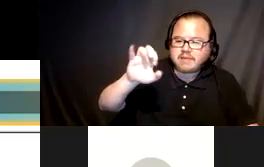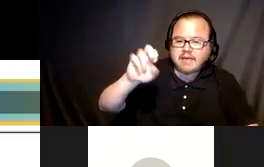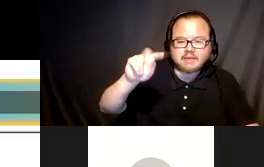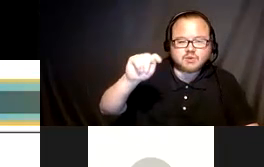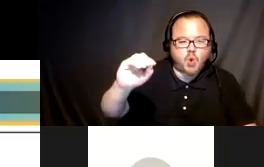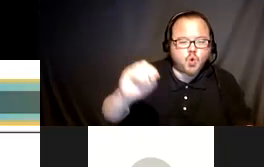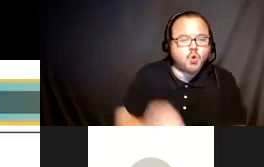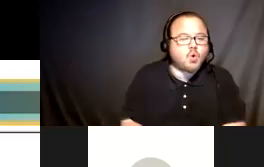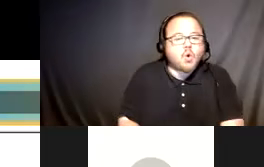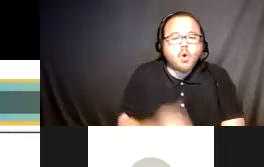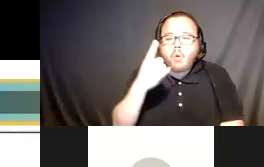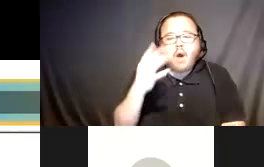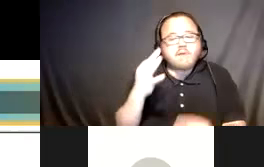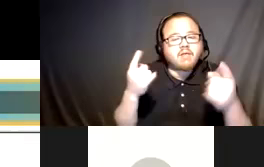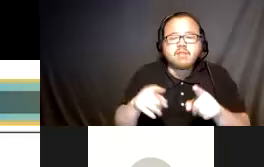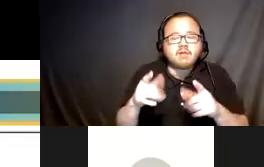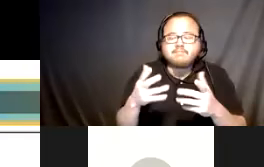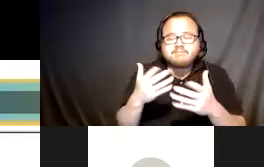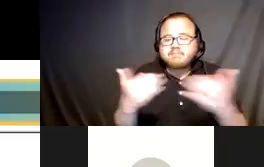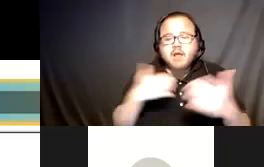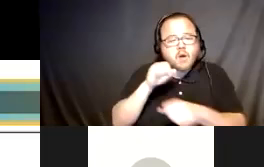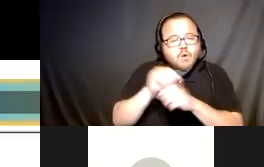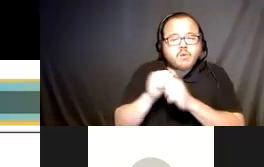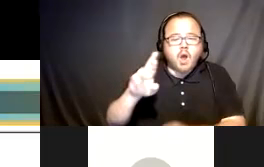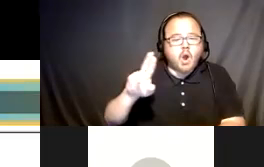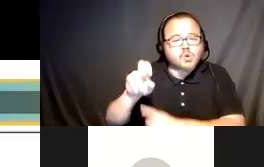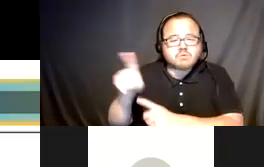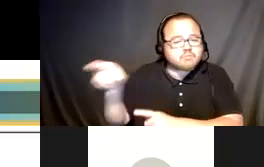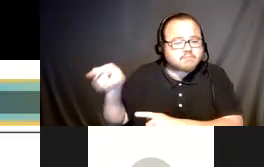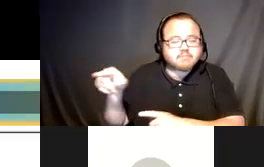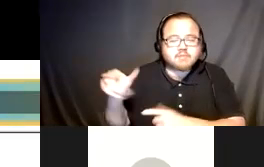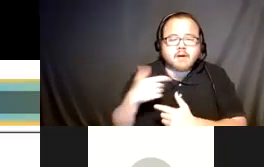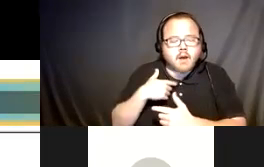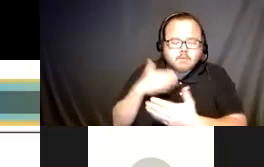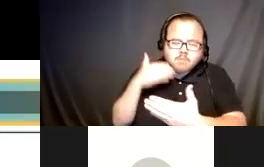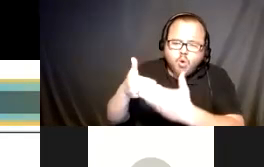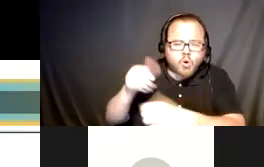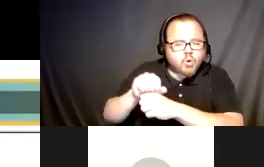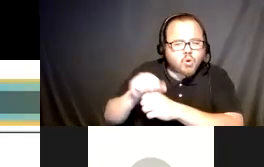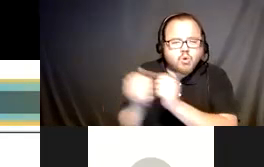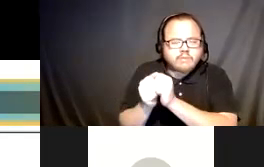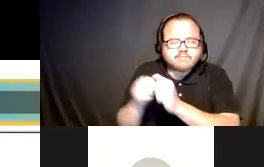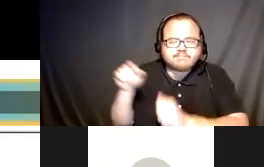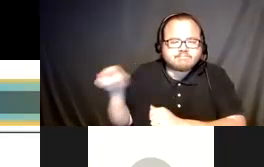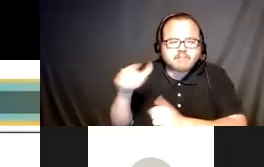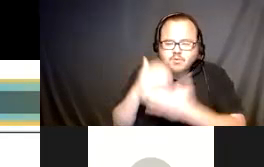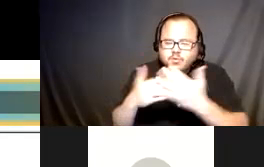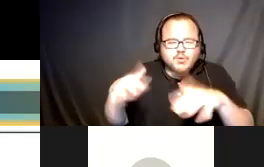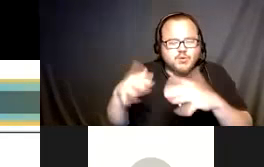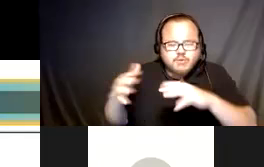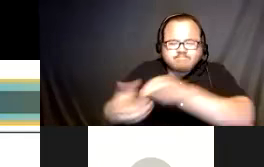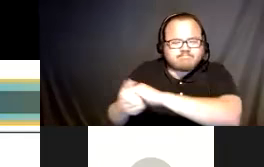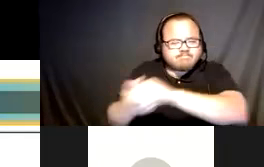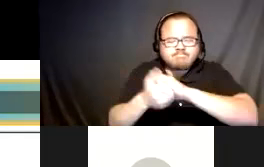things that while I was working with Riverside Unified School District, I worked really closely with some of the amazing partnerships